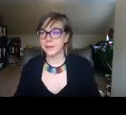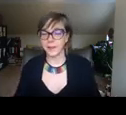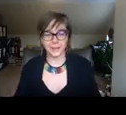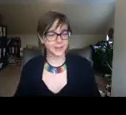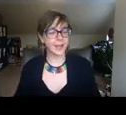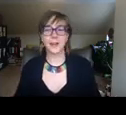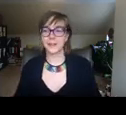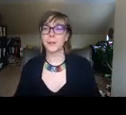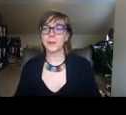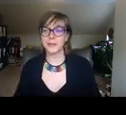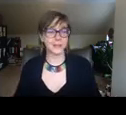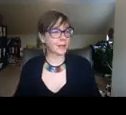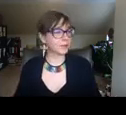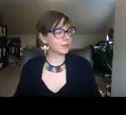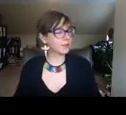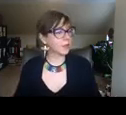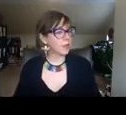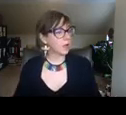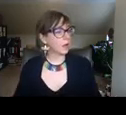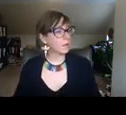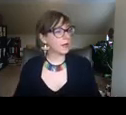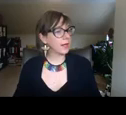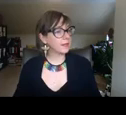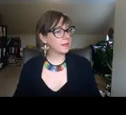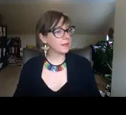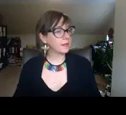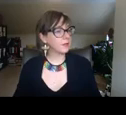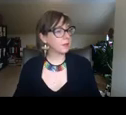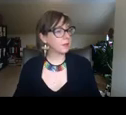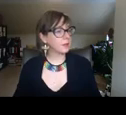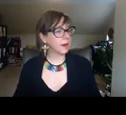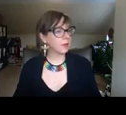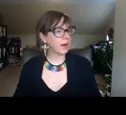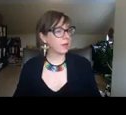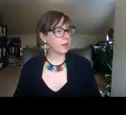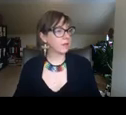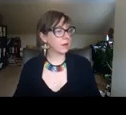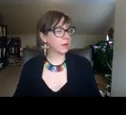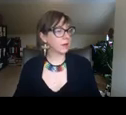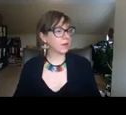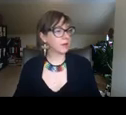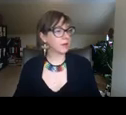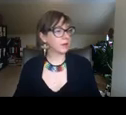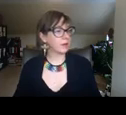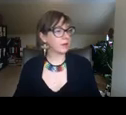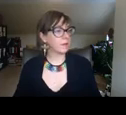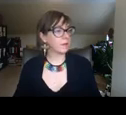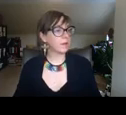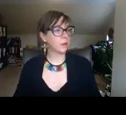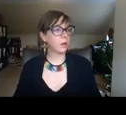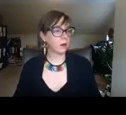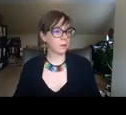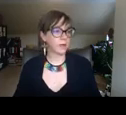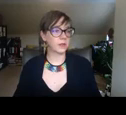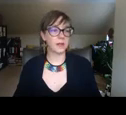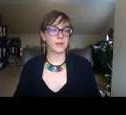optimistic side of this. I asked interpreters about how they felt with